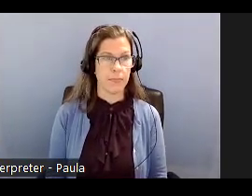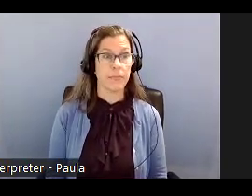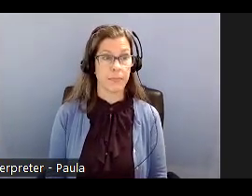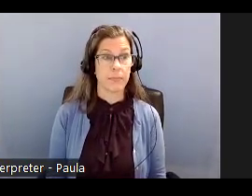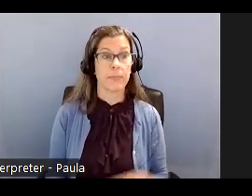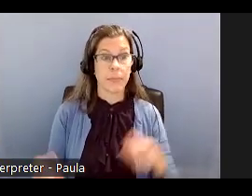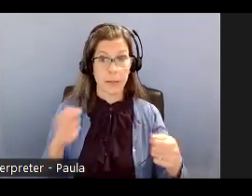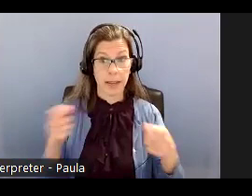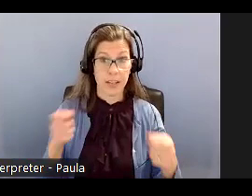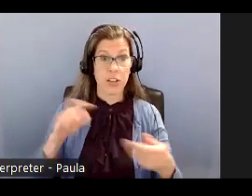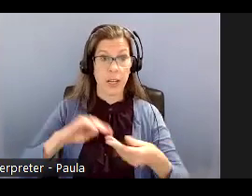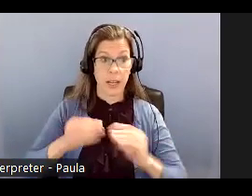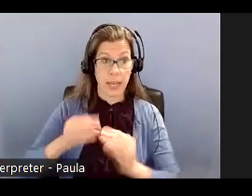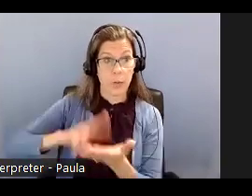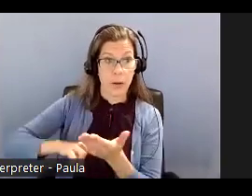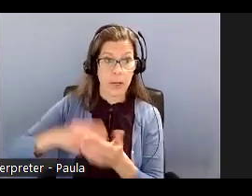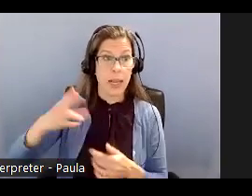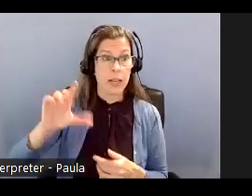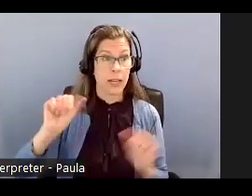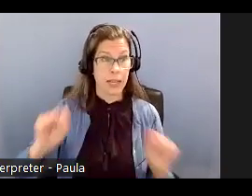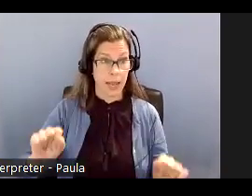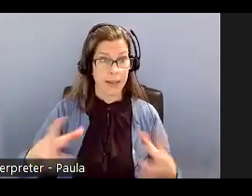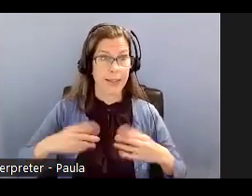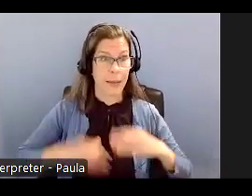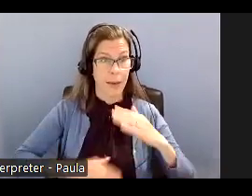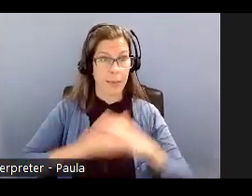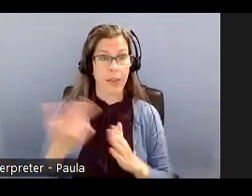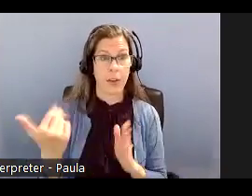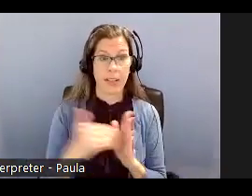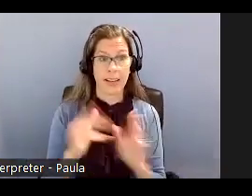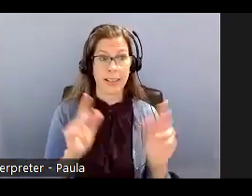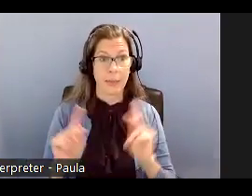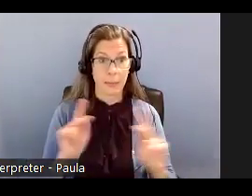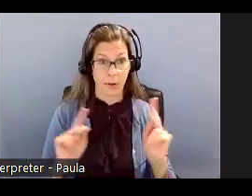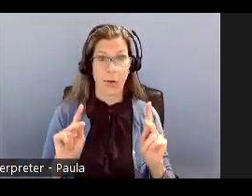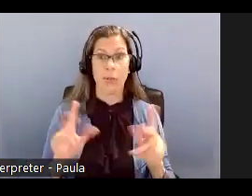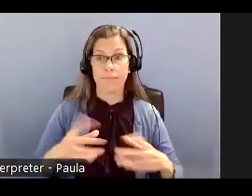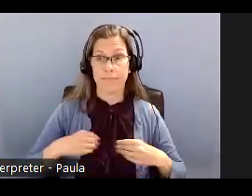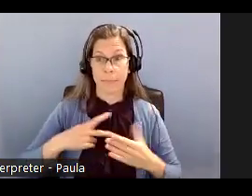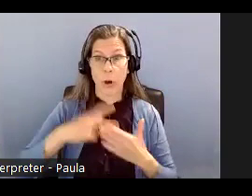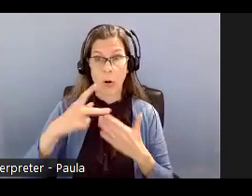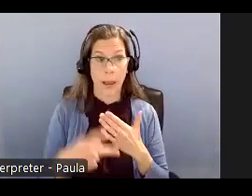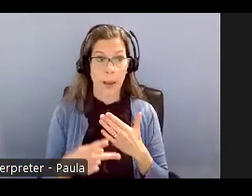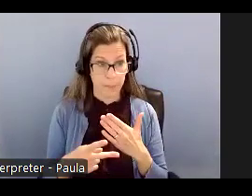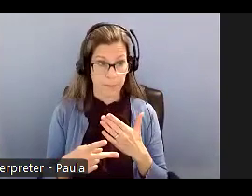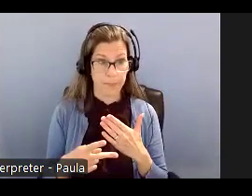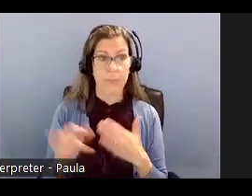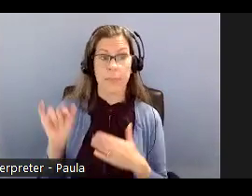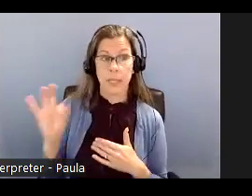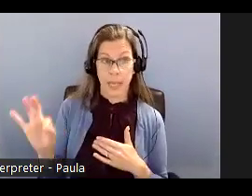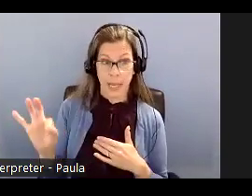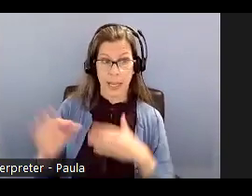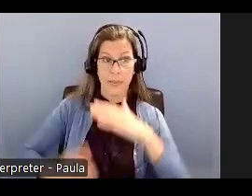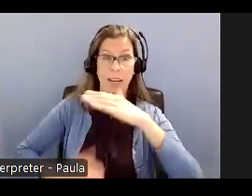So managing enrollment, HCA can enroll up to 13,000 individuals into the program. If the enrollment